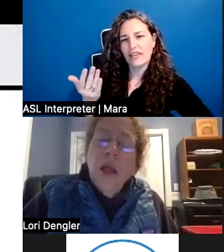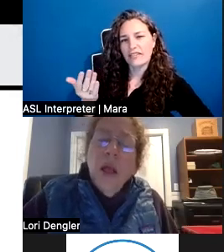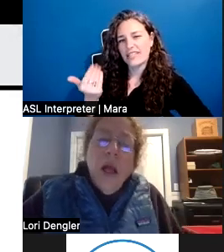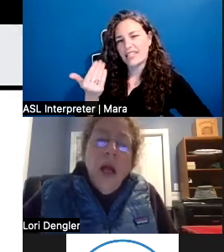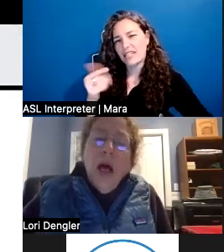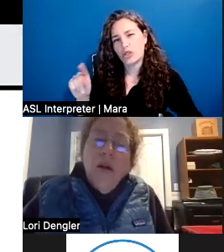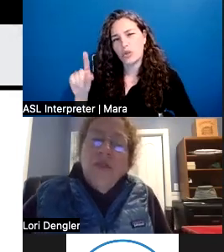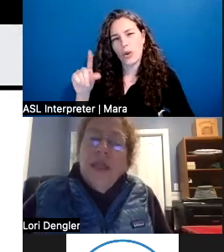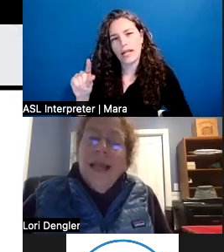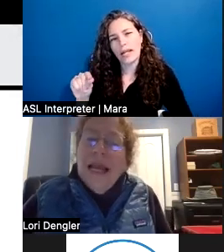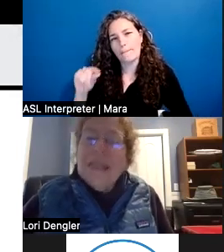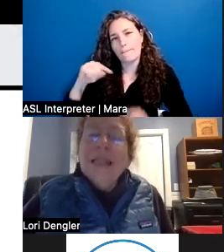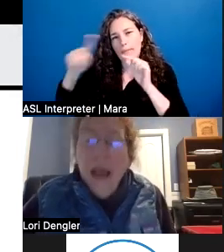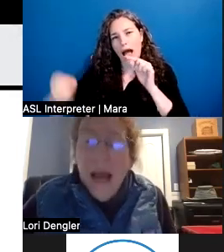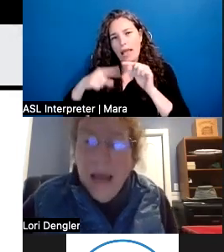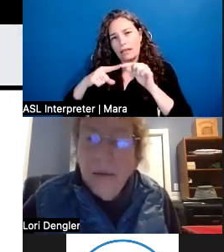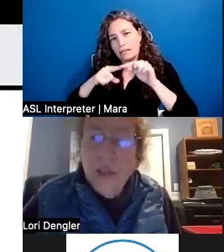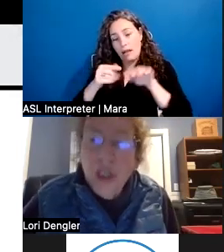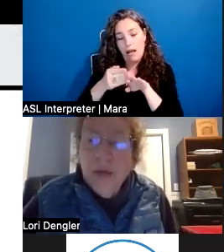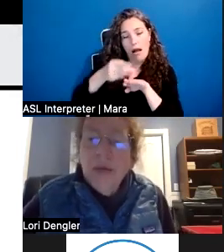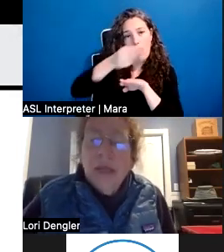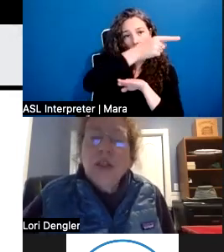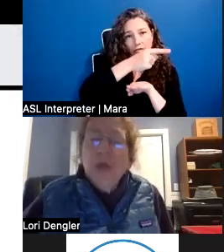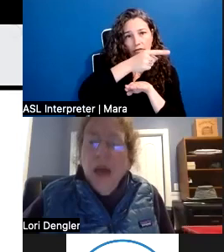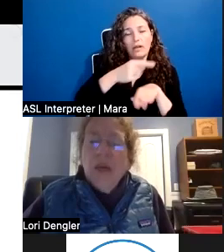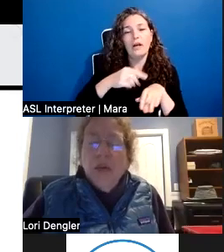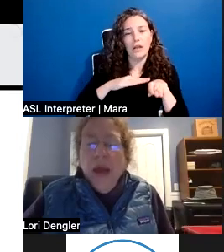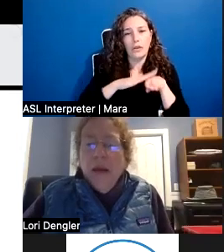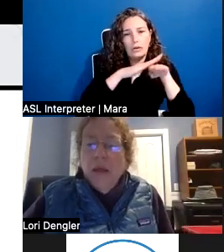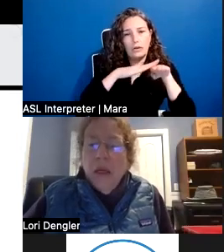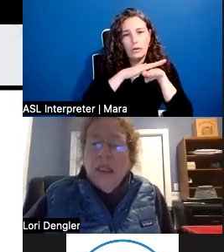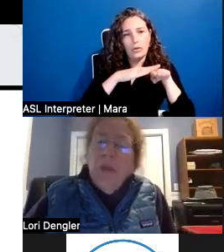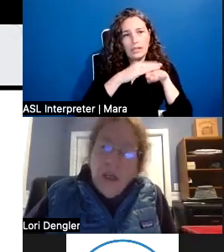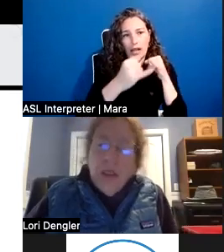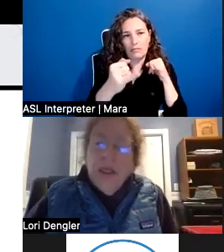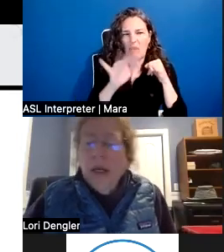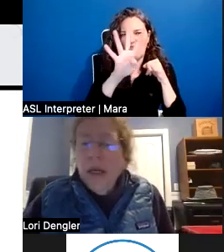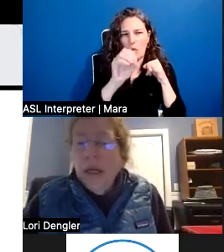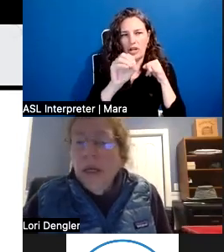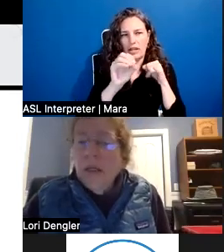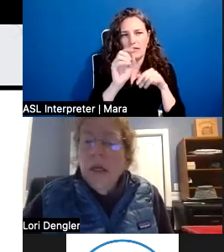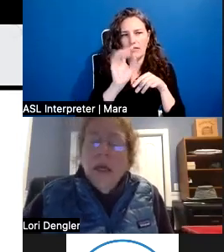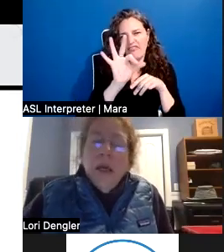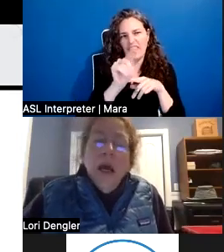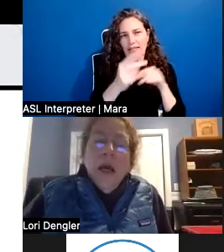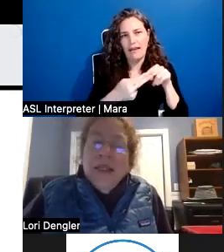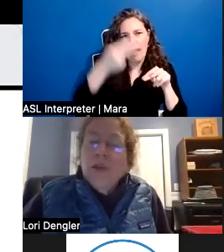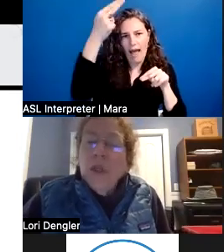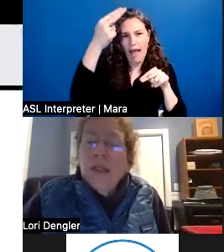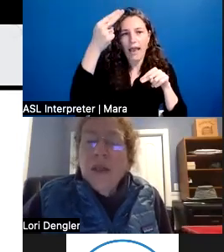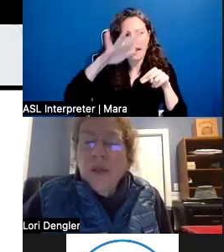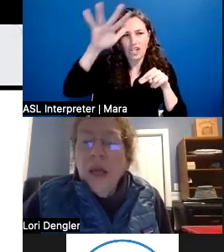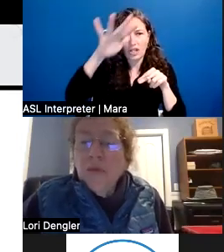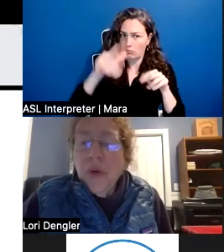aware of the landslide generated tsunami threat, especially in